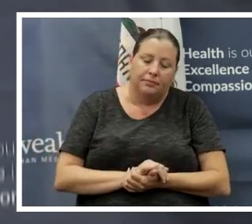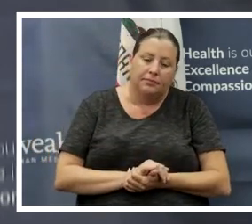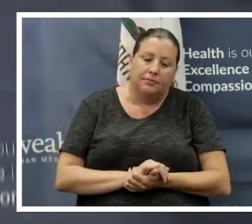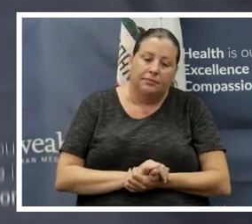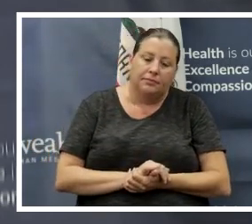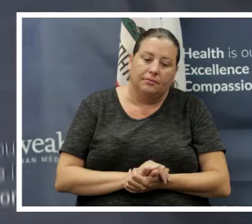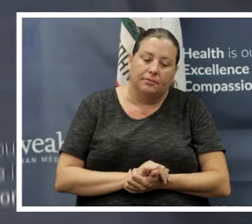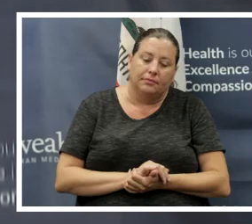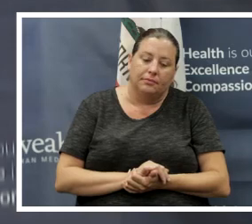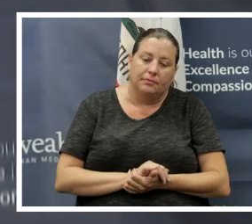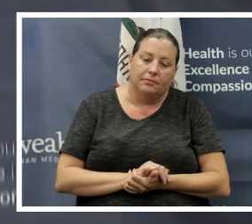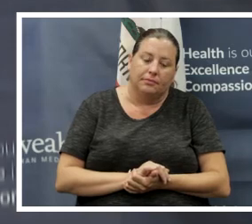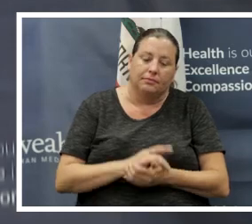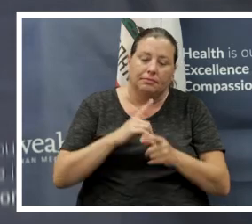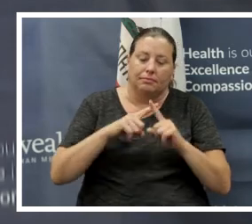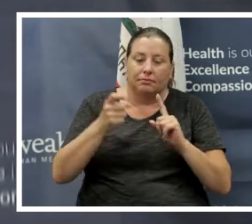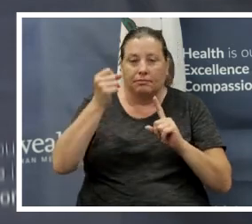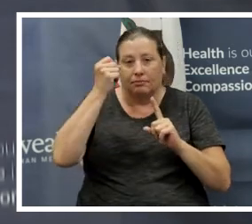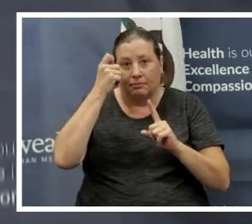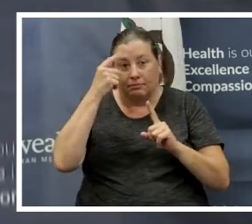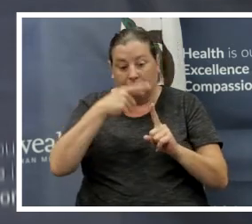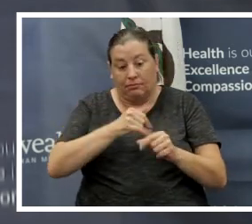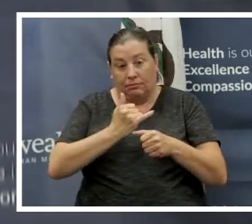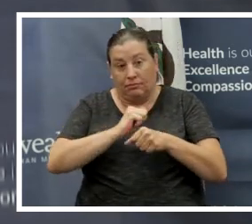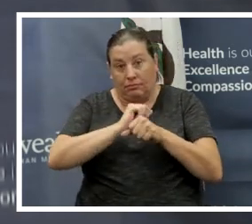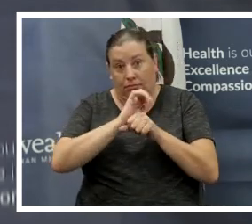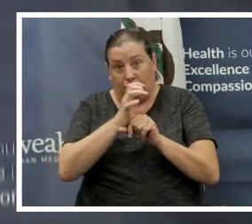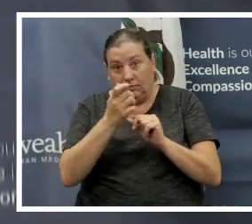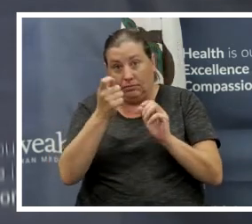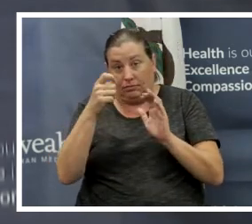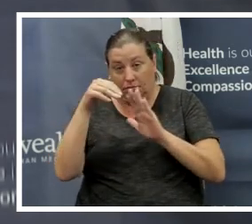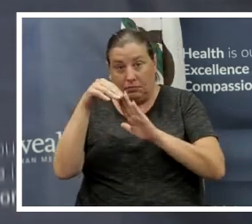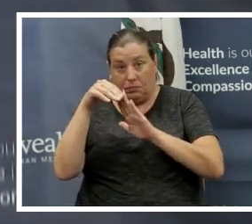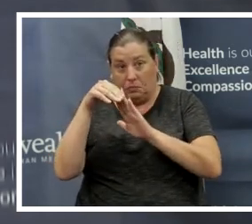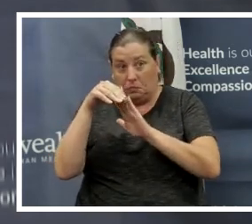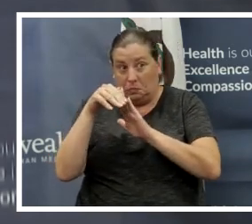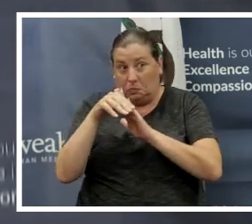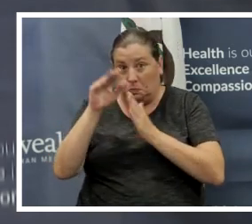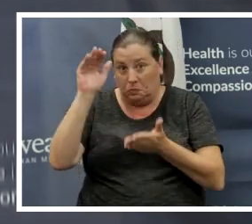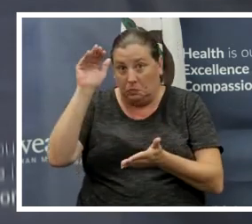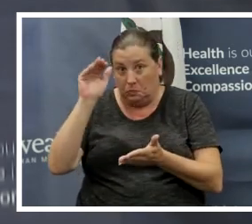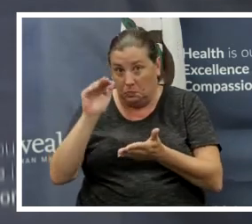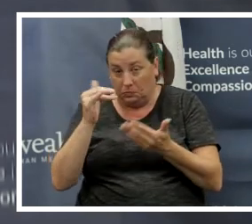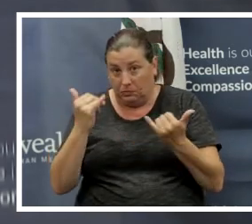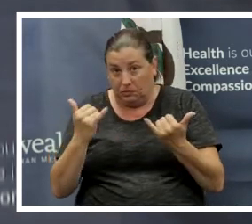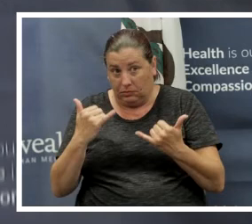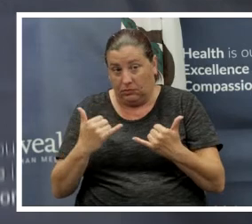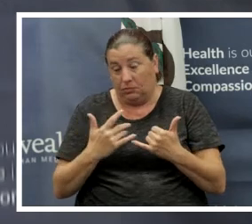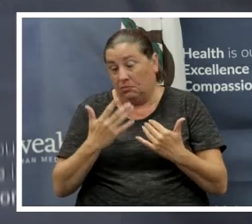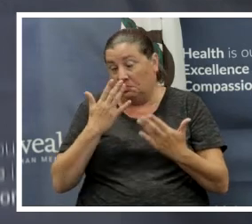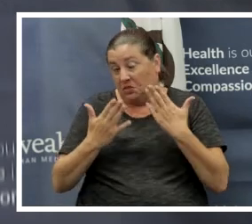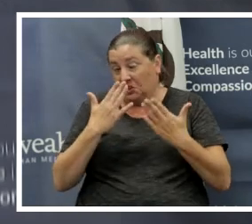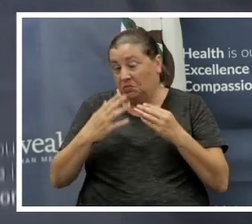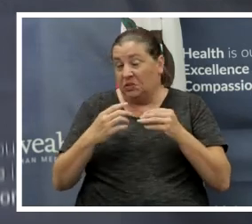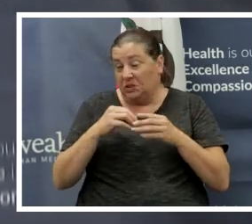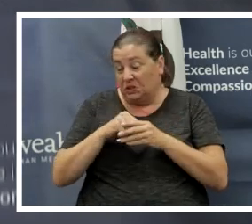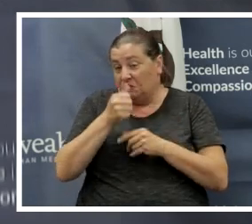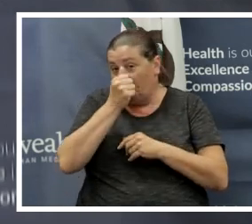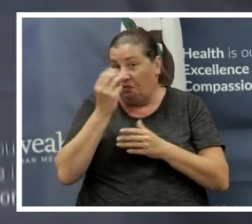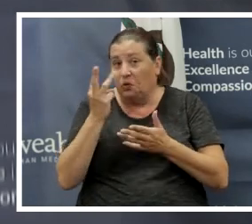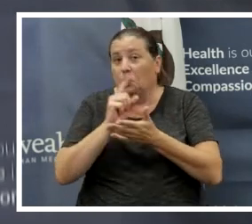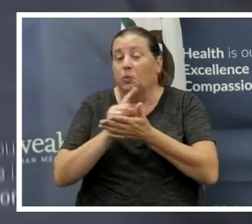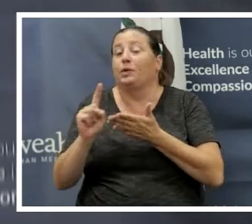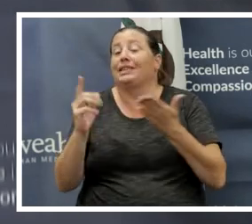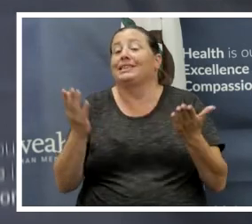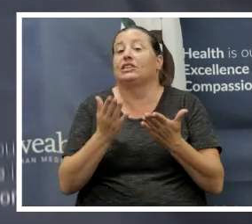the pandemic seems to be subsiding a bit, we, in all likelihood, in just a few weeks here, maybe a couple